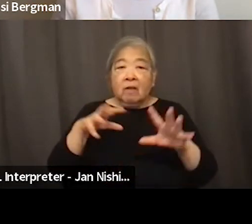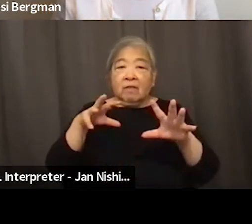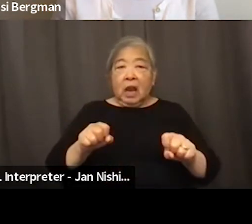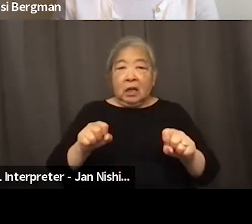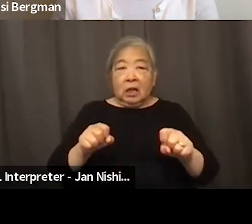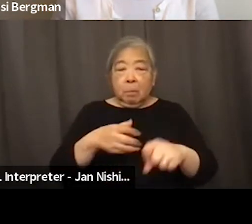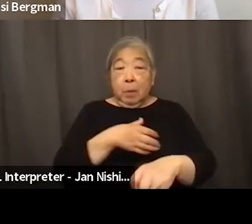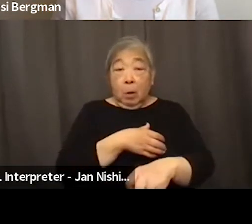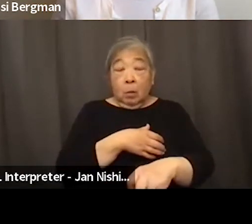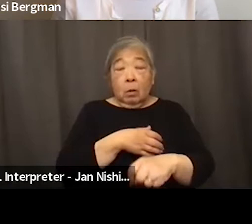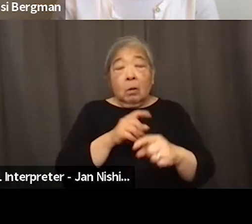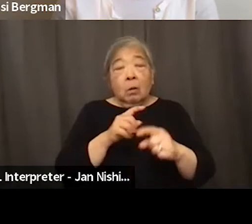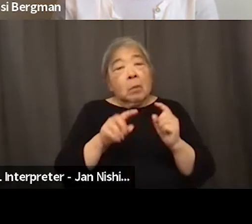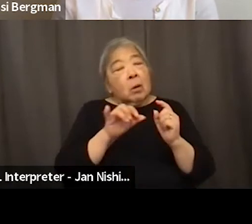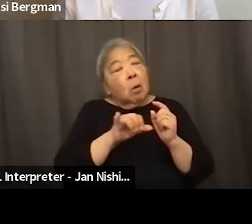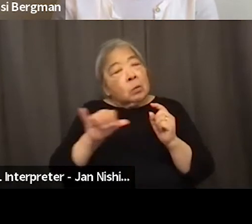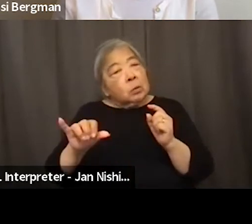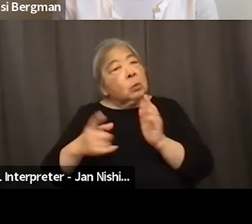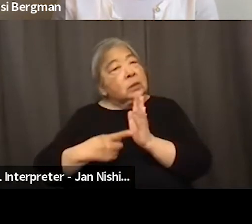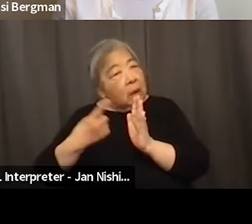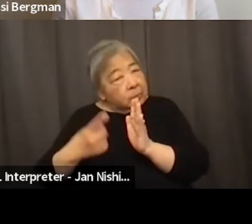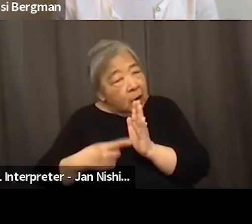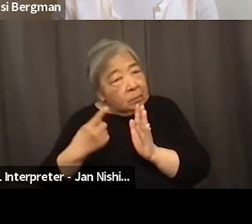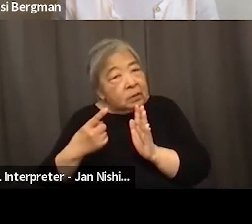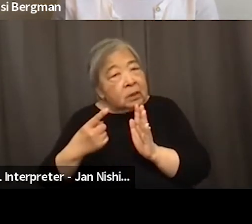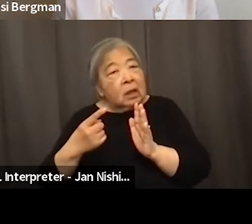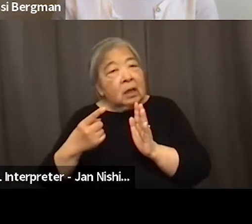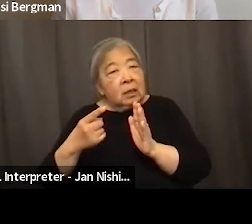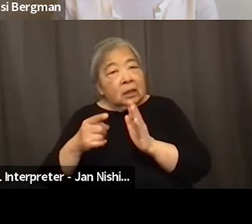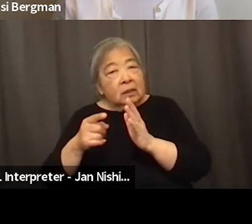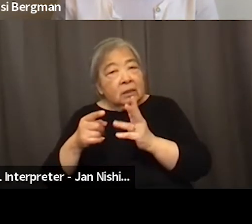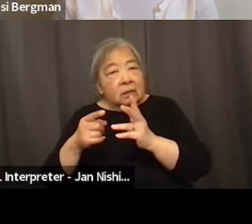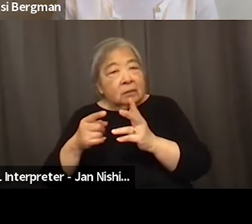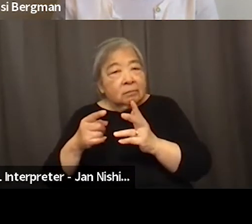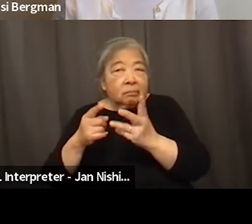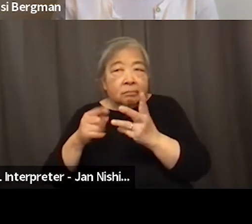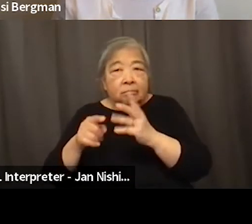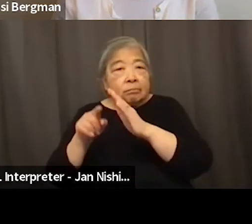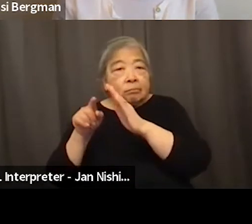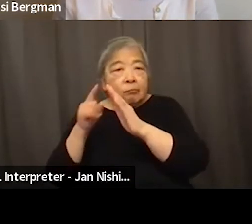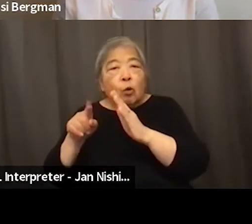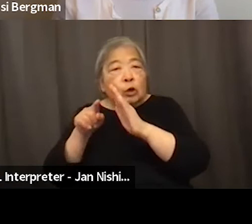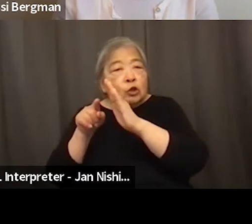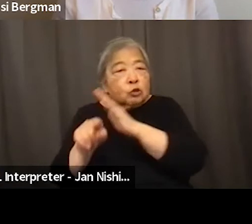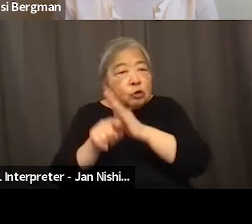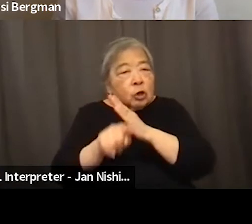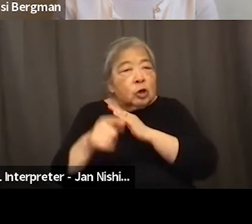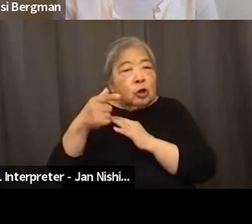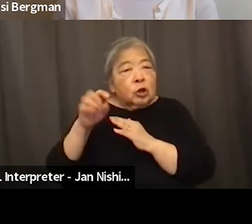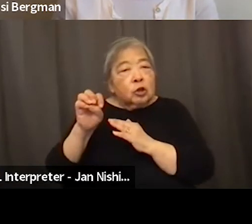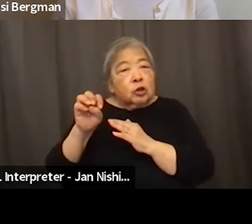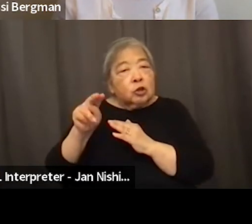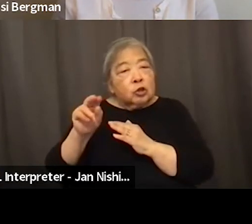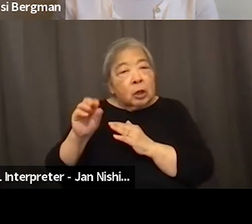also to, at times, it's a genocidal project. It is one